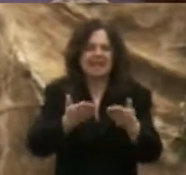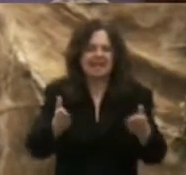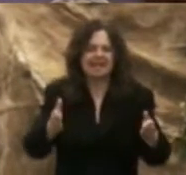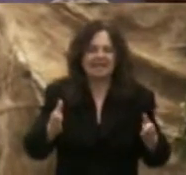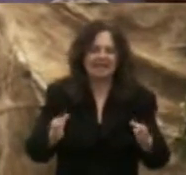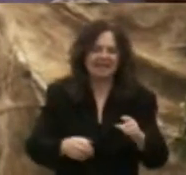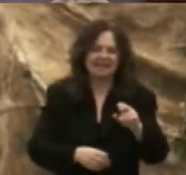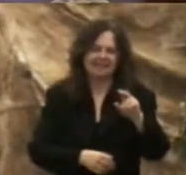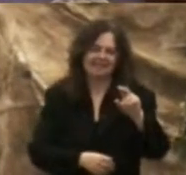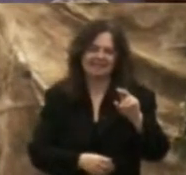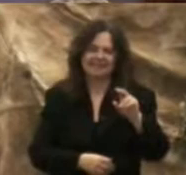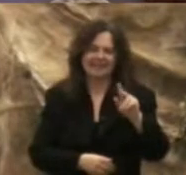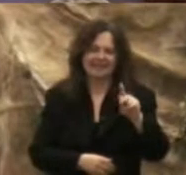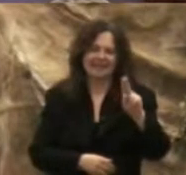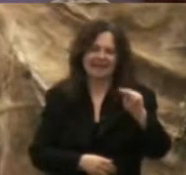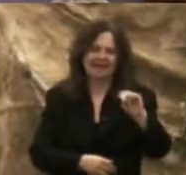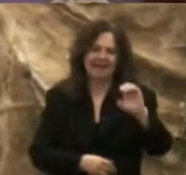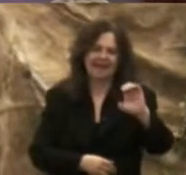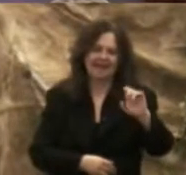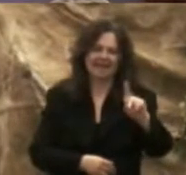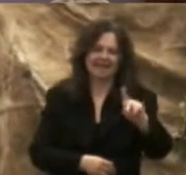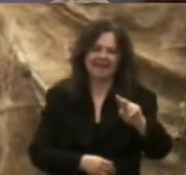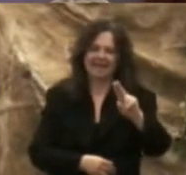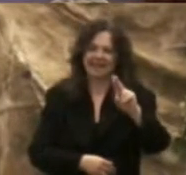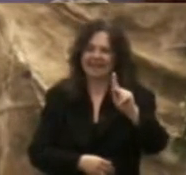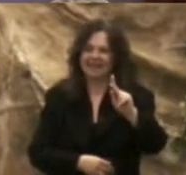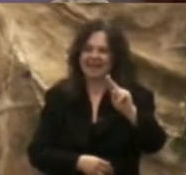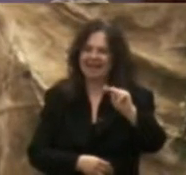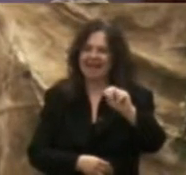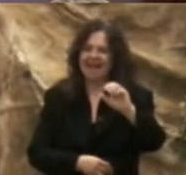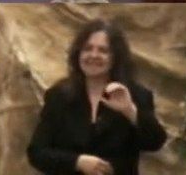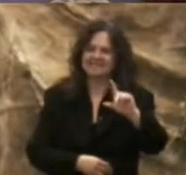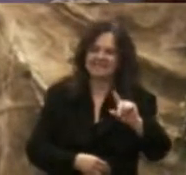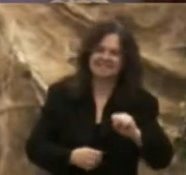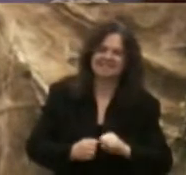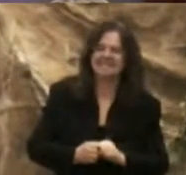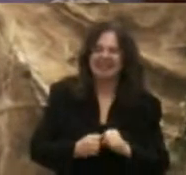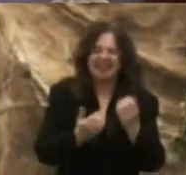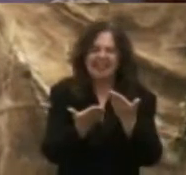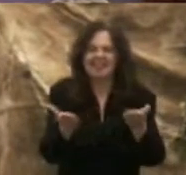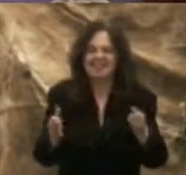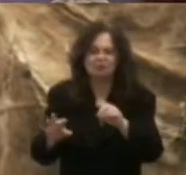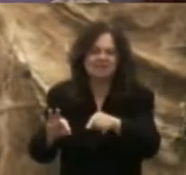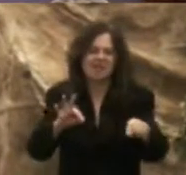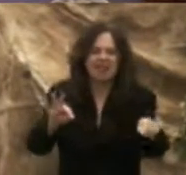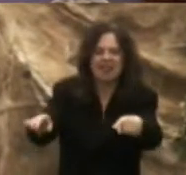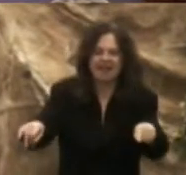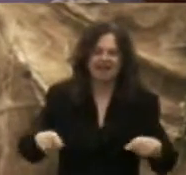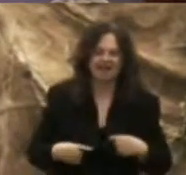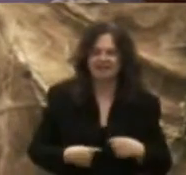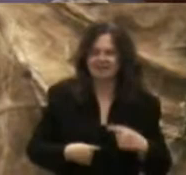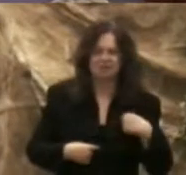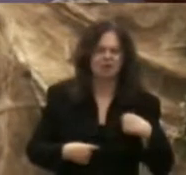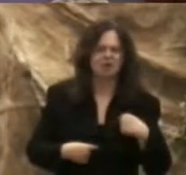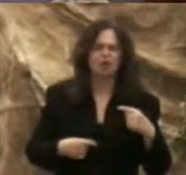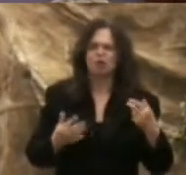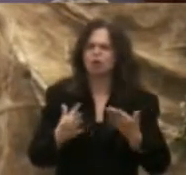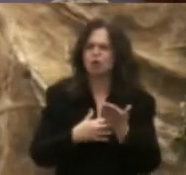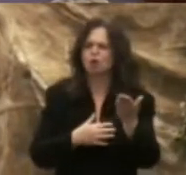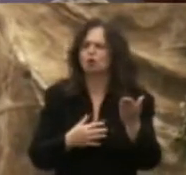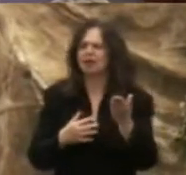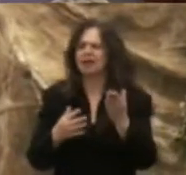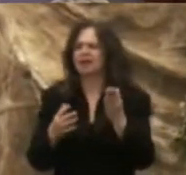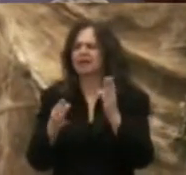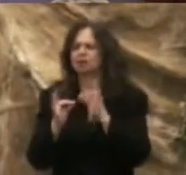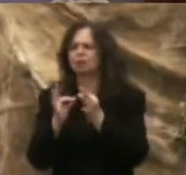that one could buy. Through a translator, I had a wonderful conversation with the man, finally leading up